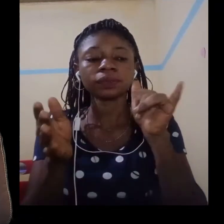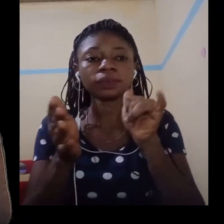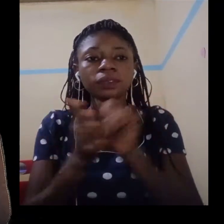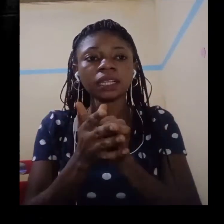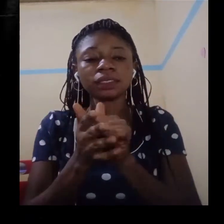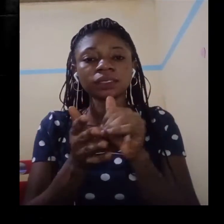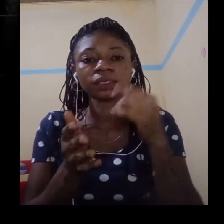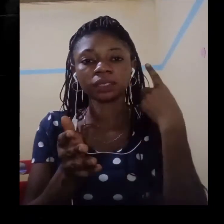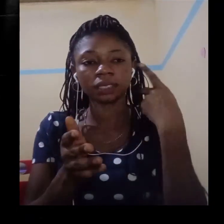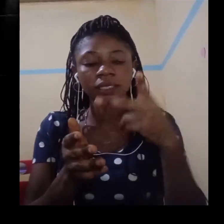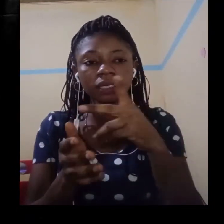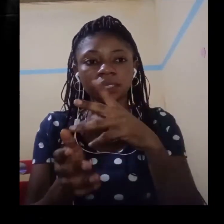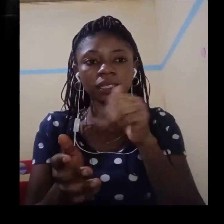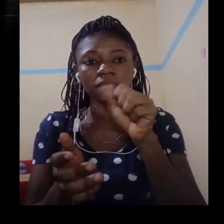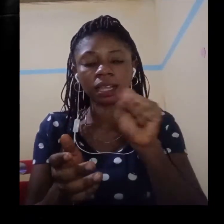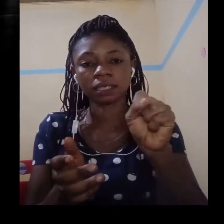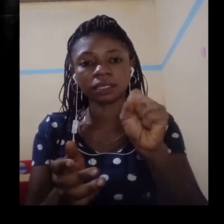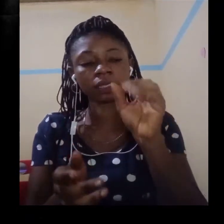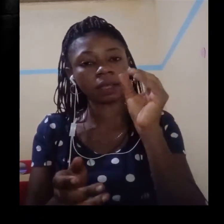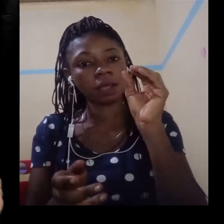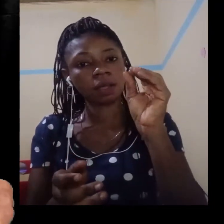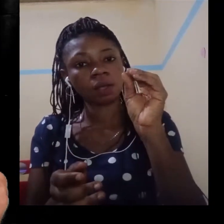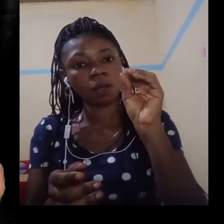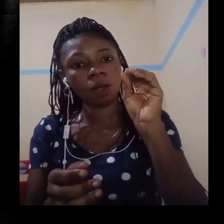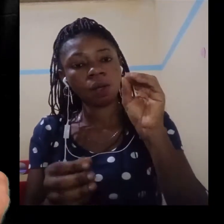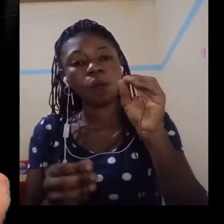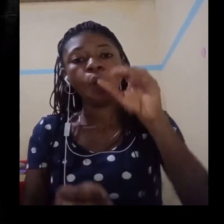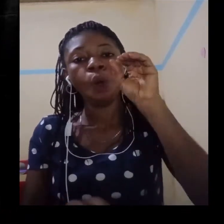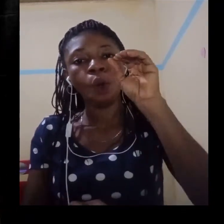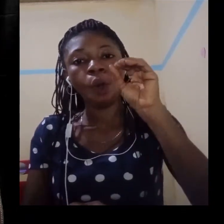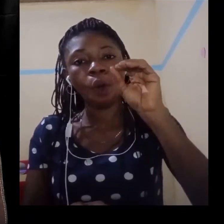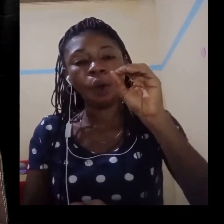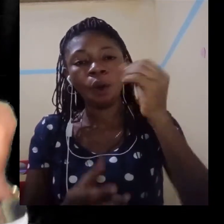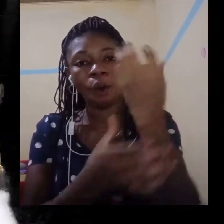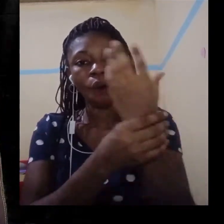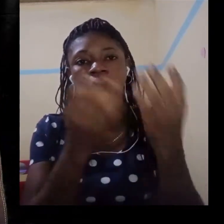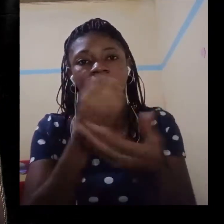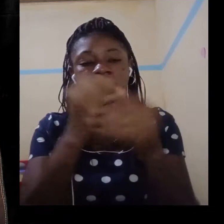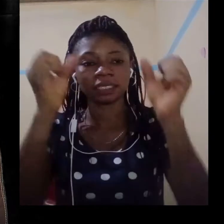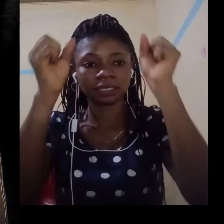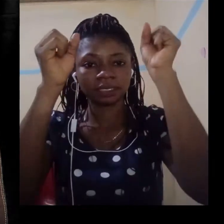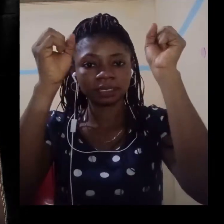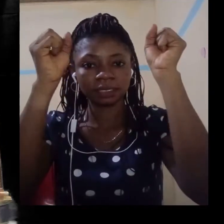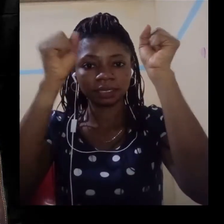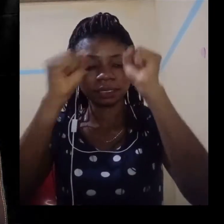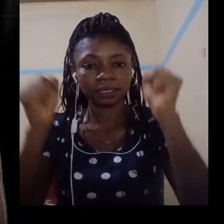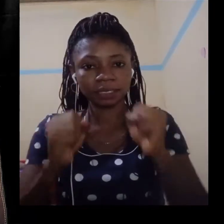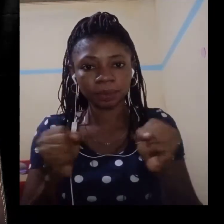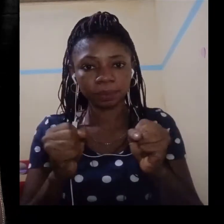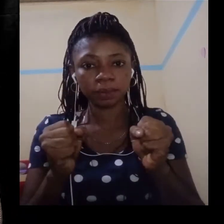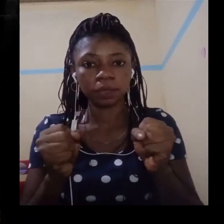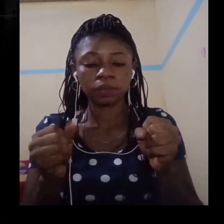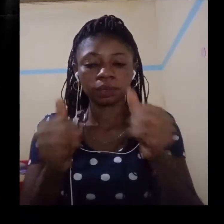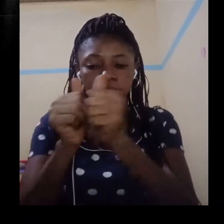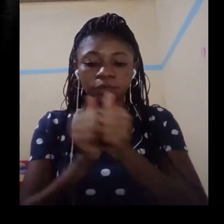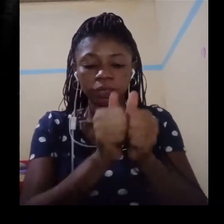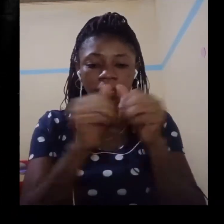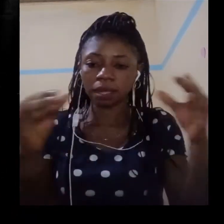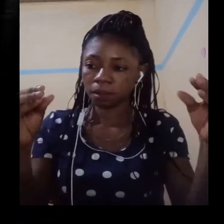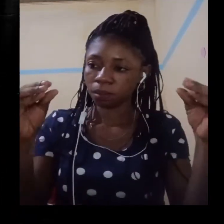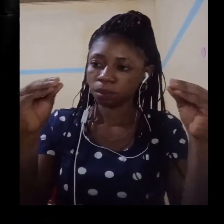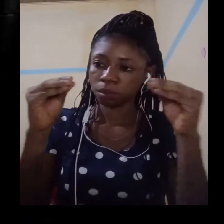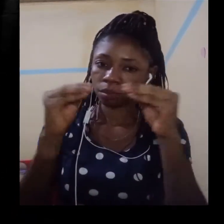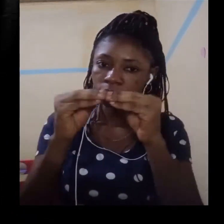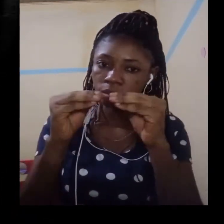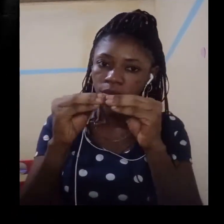signed 10. And the next time we saw her sign with a closed handshake is in this word that I'm